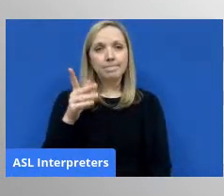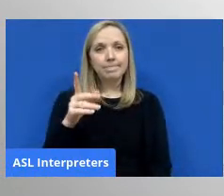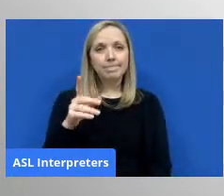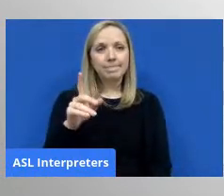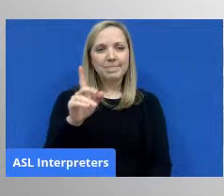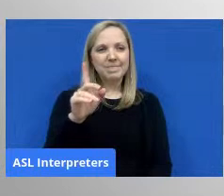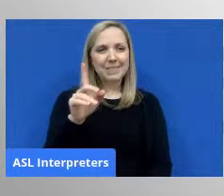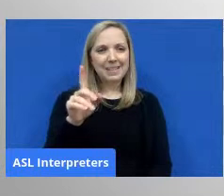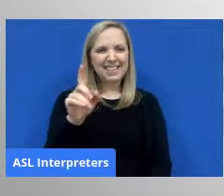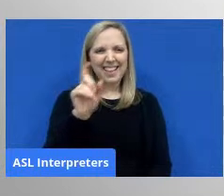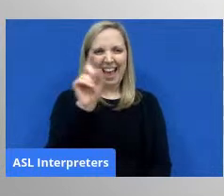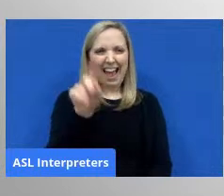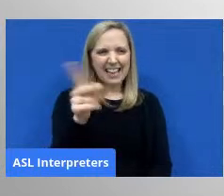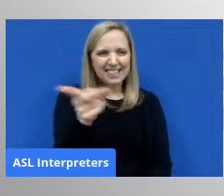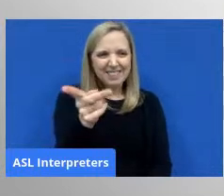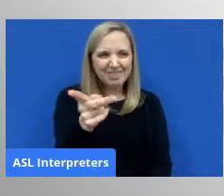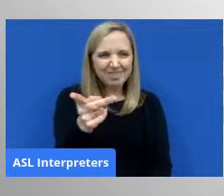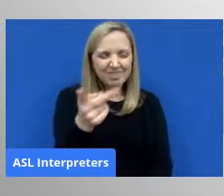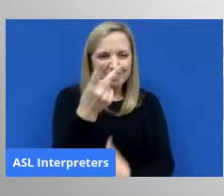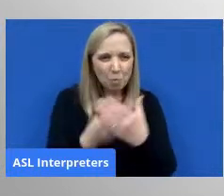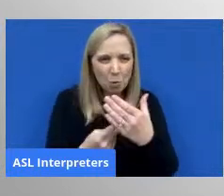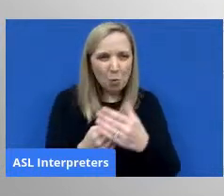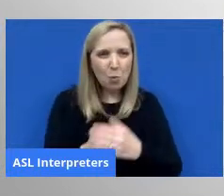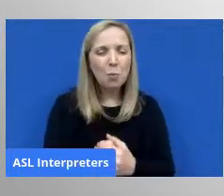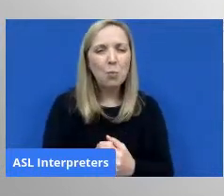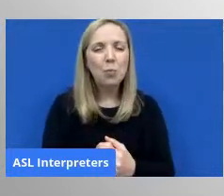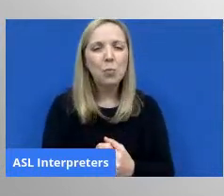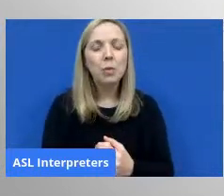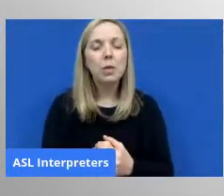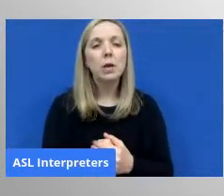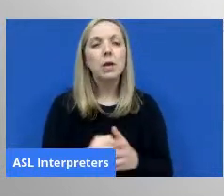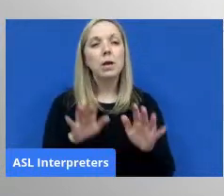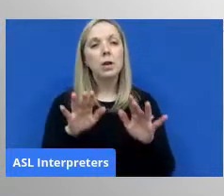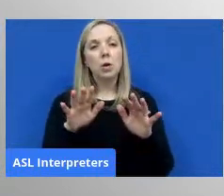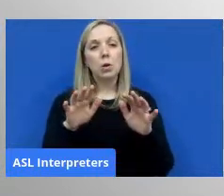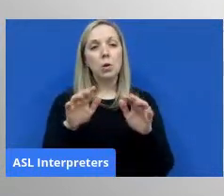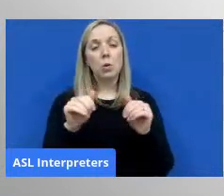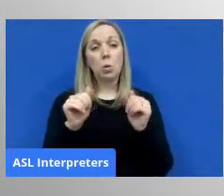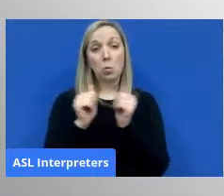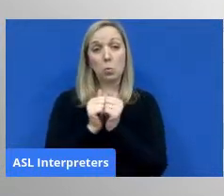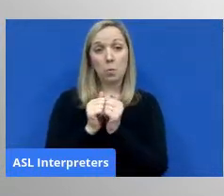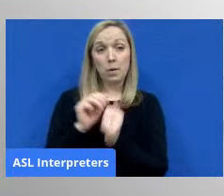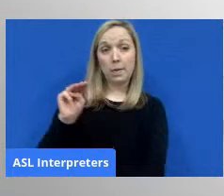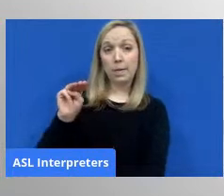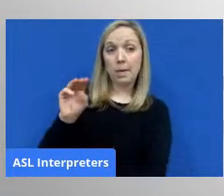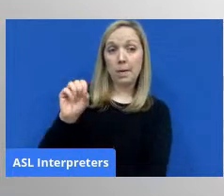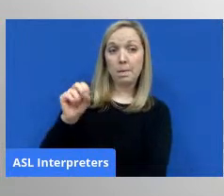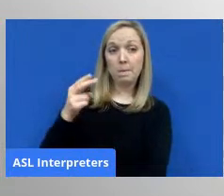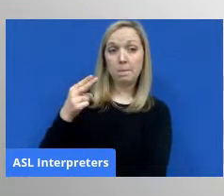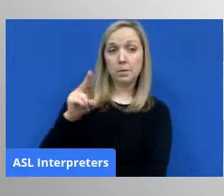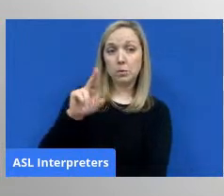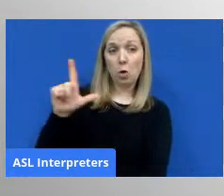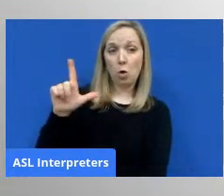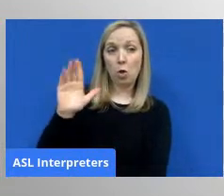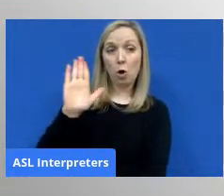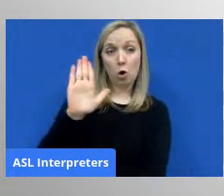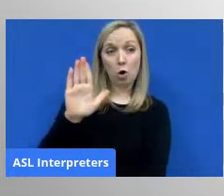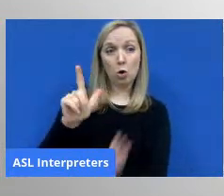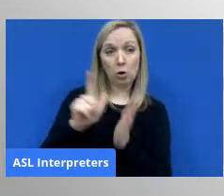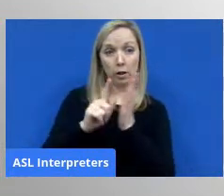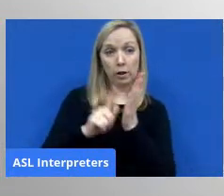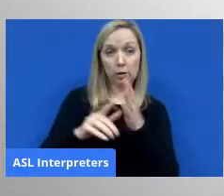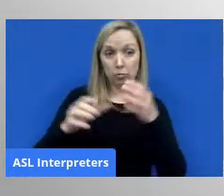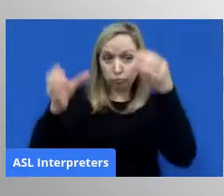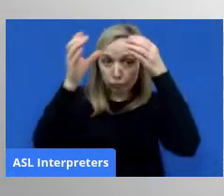again, I'm with Ms. Hull's legal experience, how